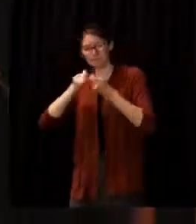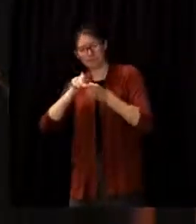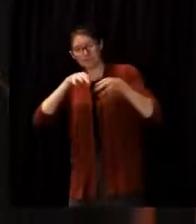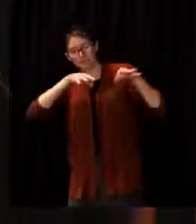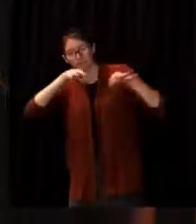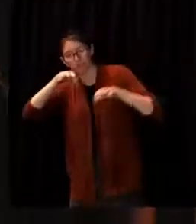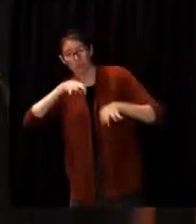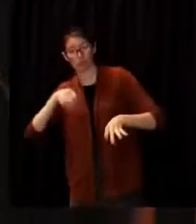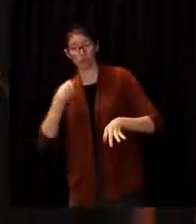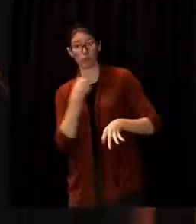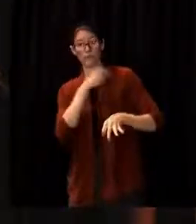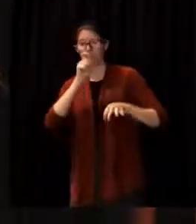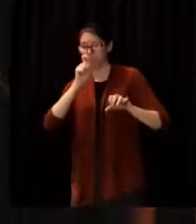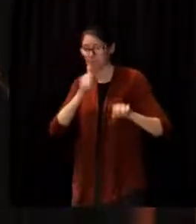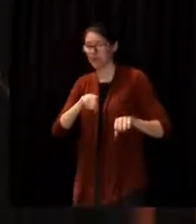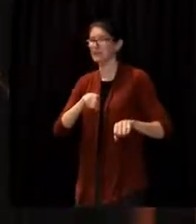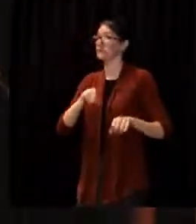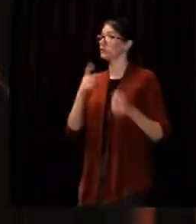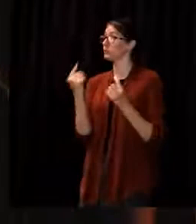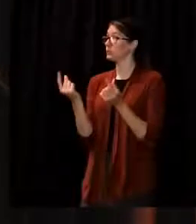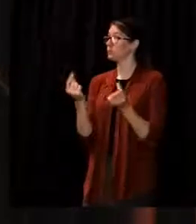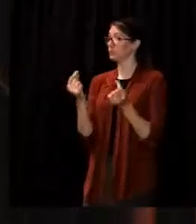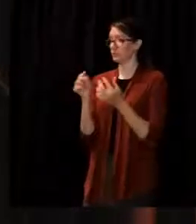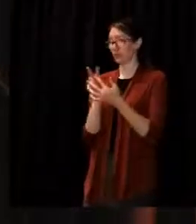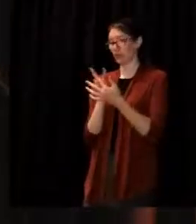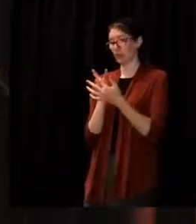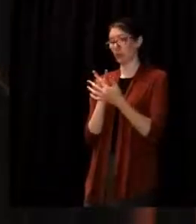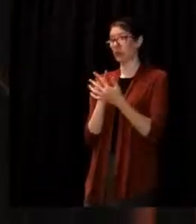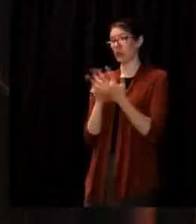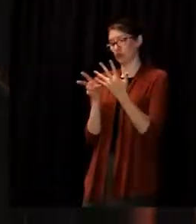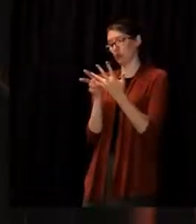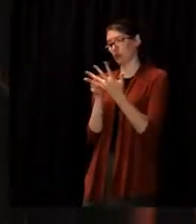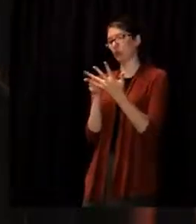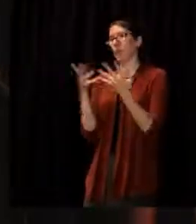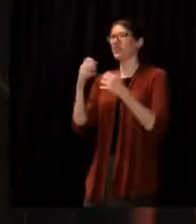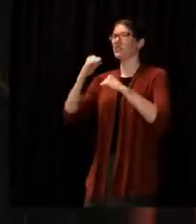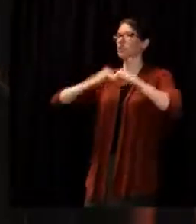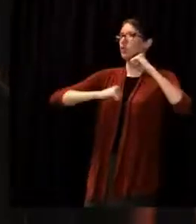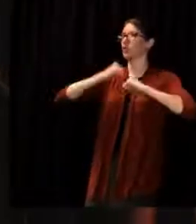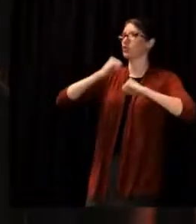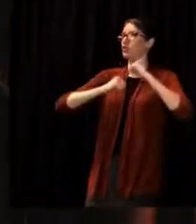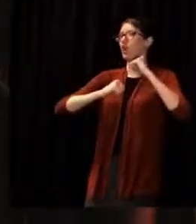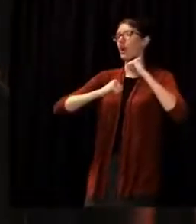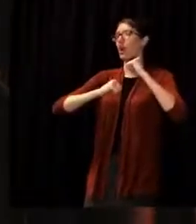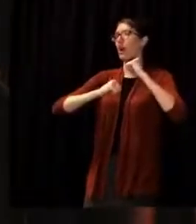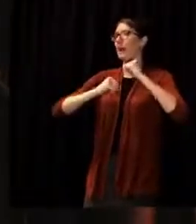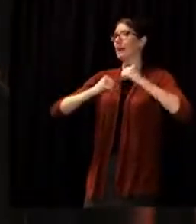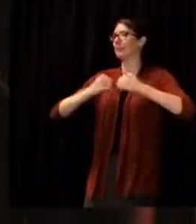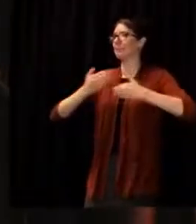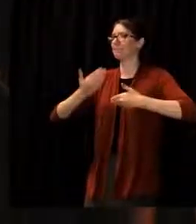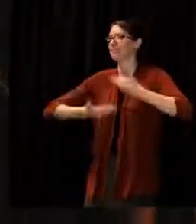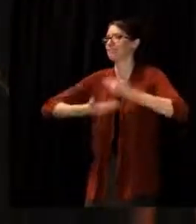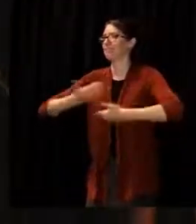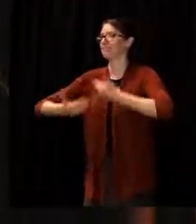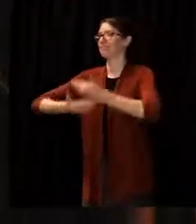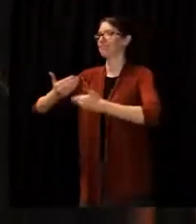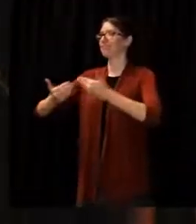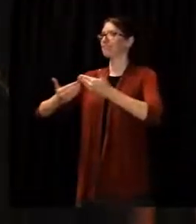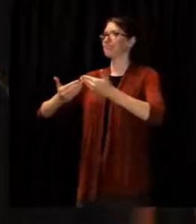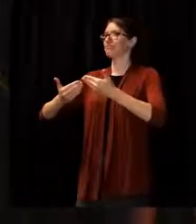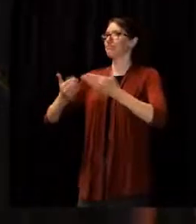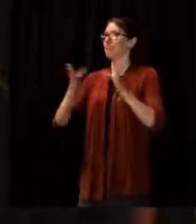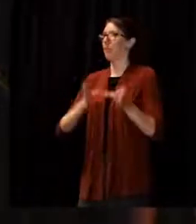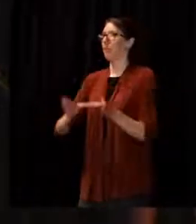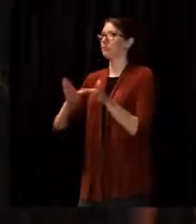that we have to have and hold on to. 2 of them are going to be structural and logistical. They're more the support structures that we would need to